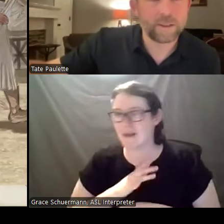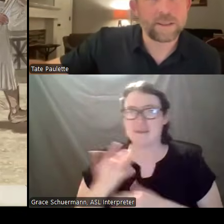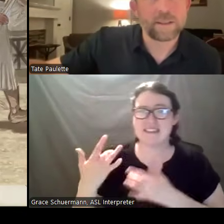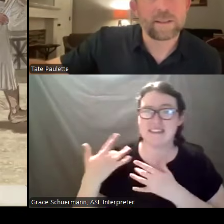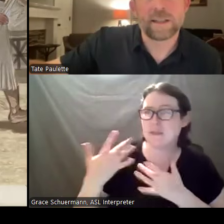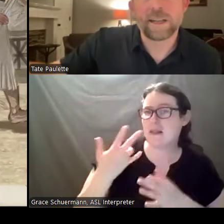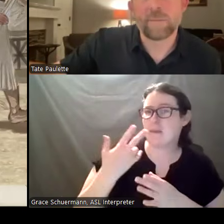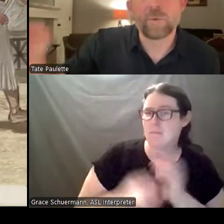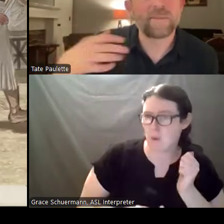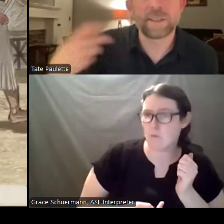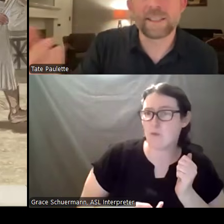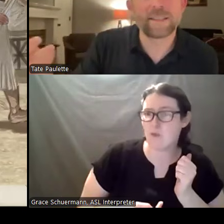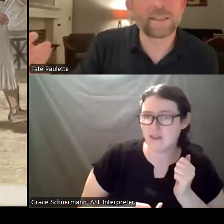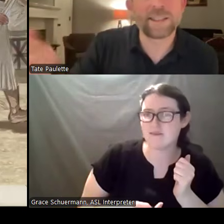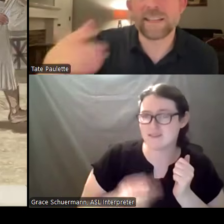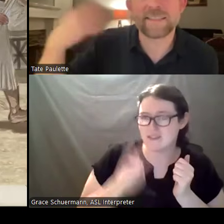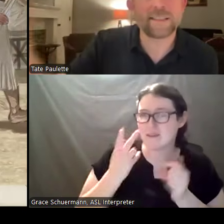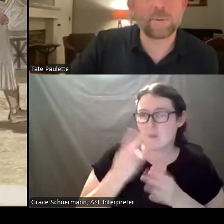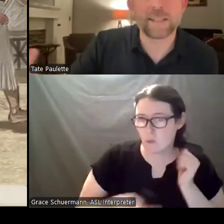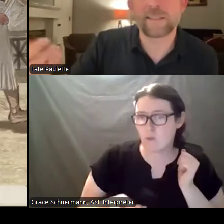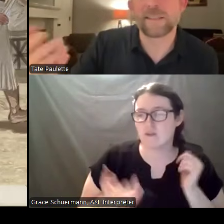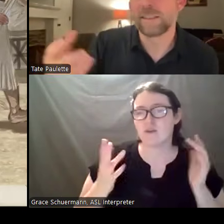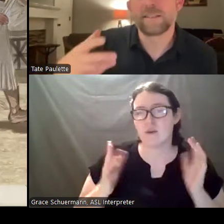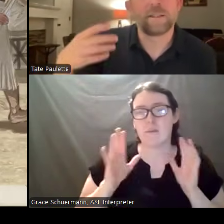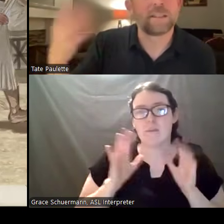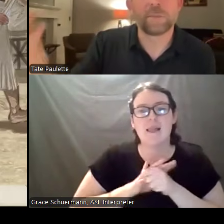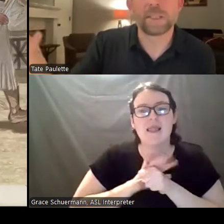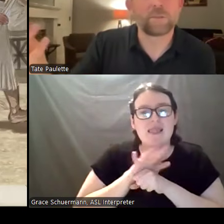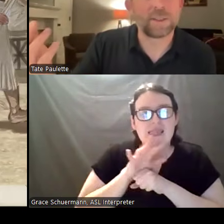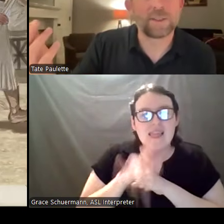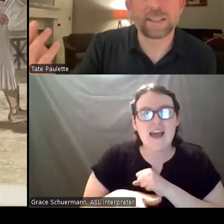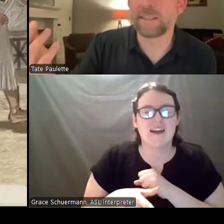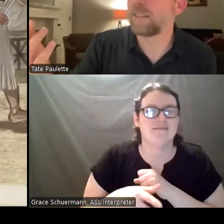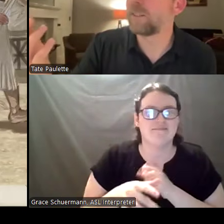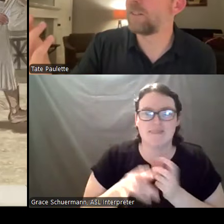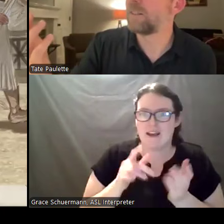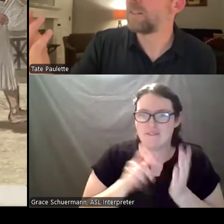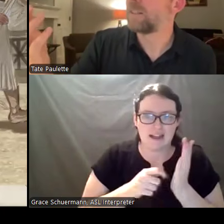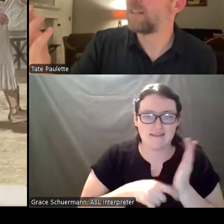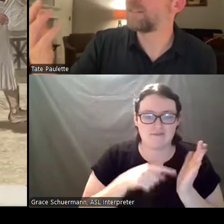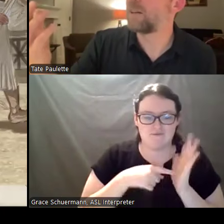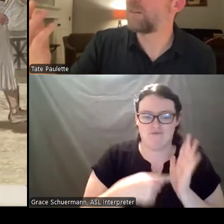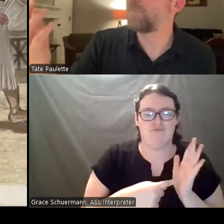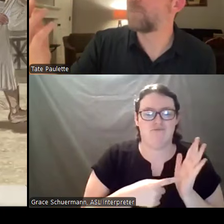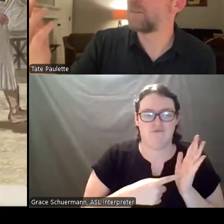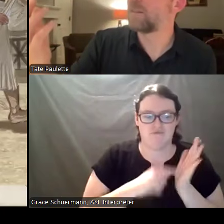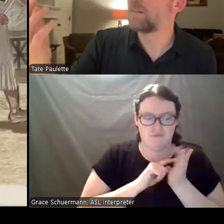both. We have plenty of literary texts that depict men and women drinking together.